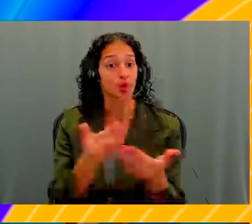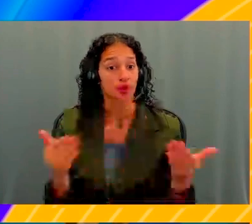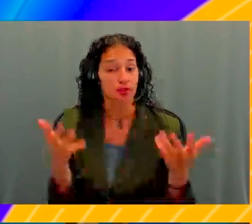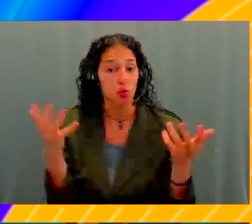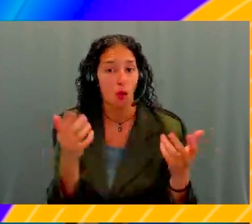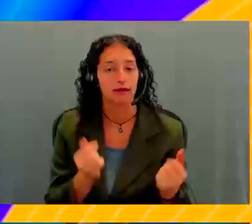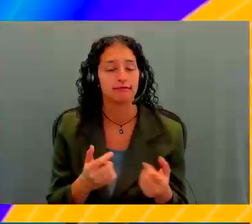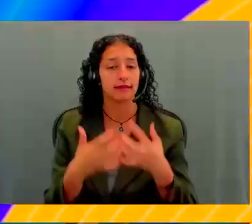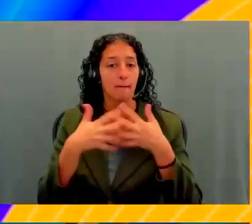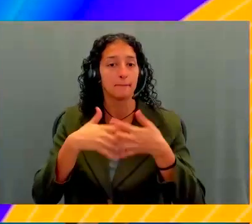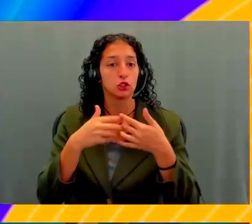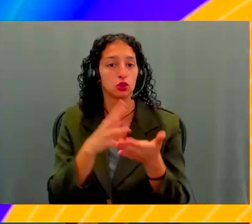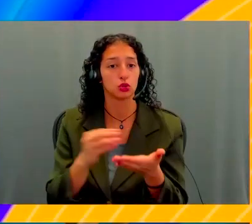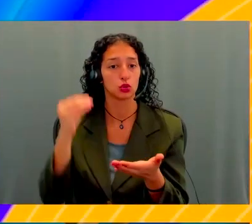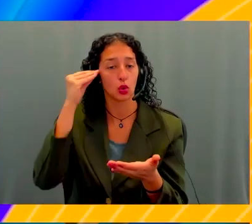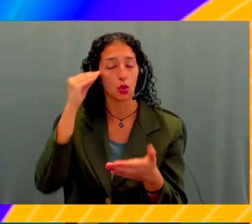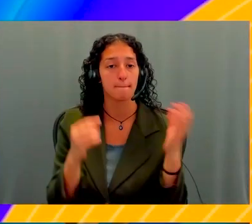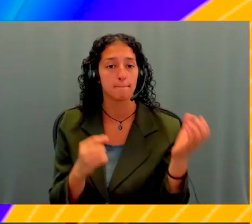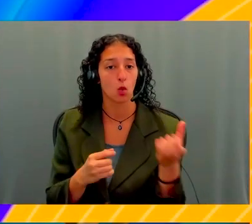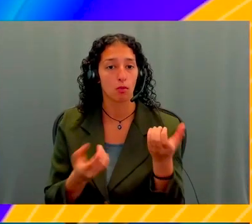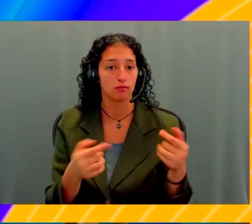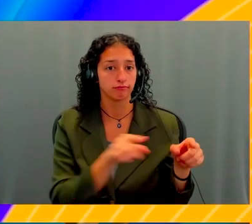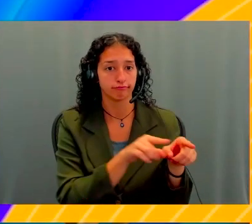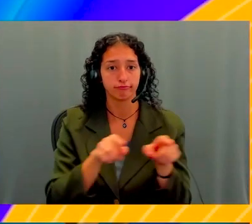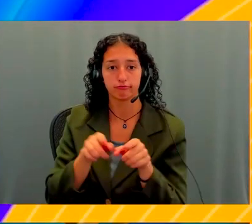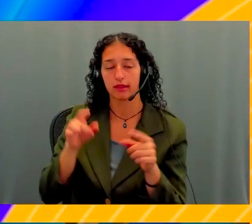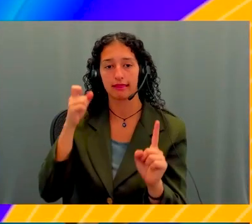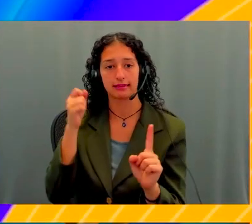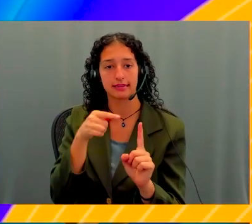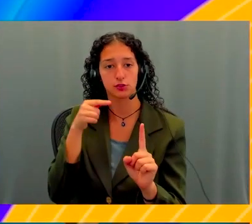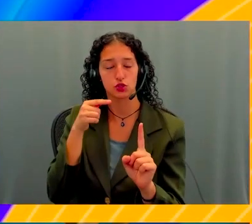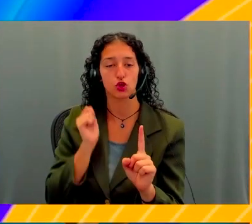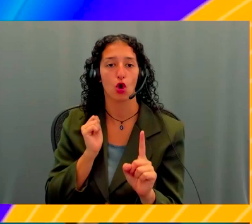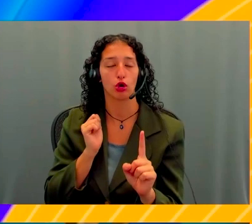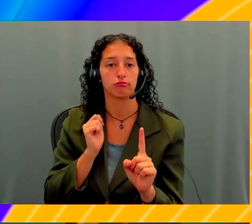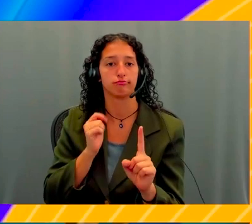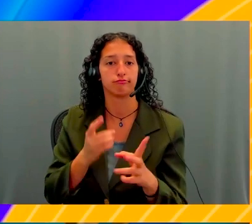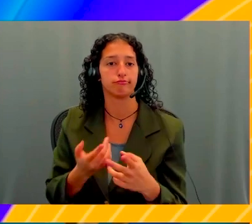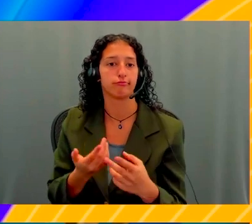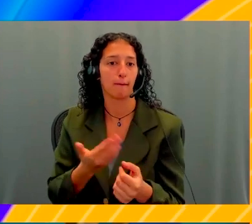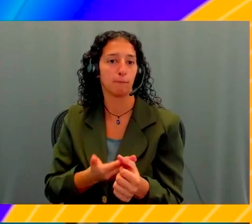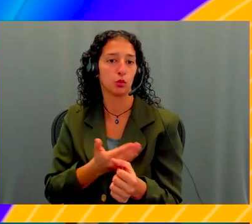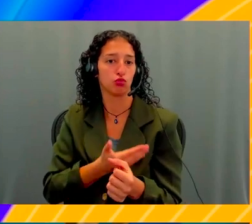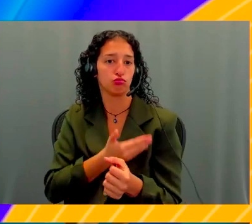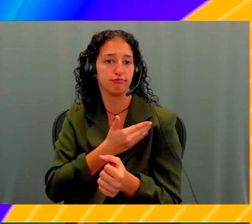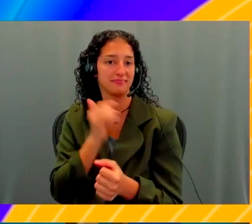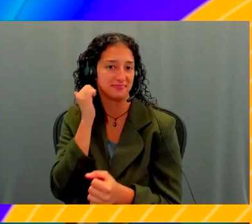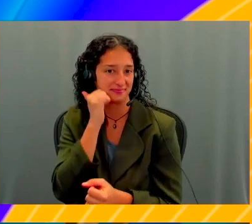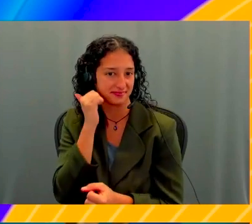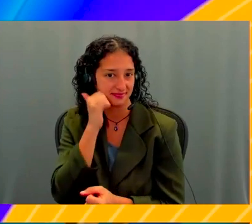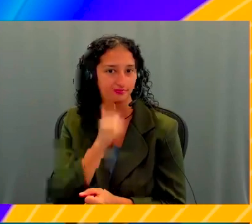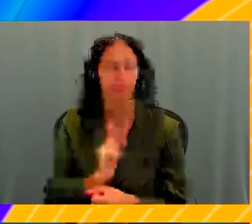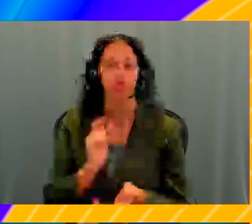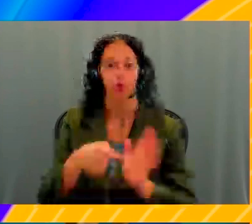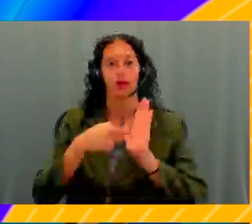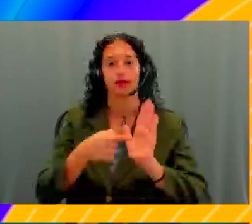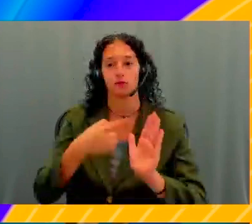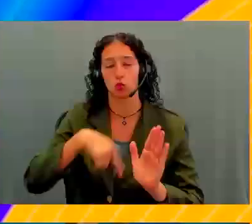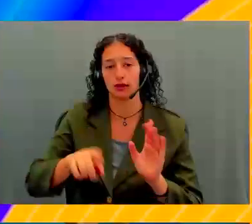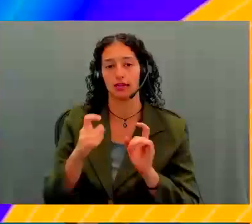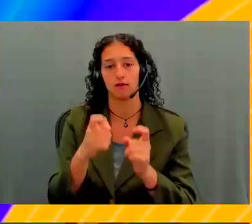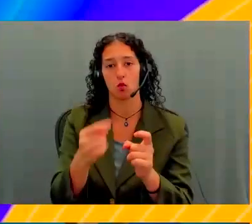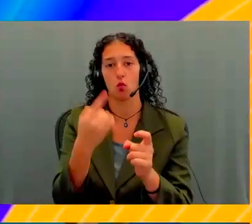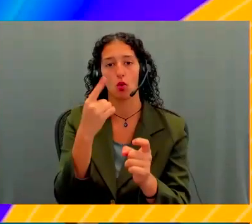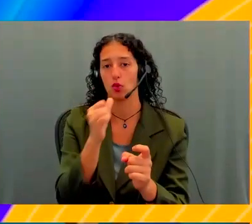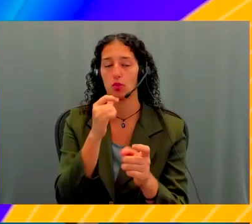and the sensors are improving on a daily basis. So let's say we gave you an alert which wasn't the right anomaly, or that's something which